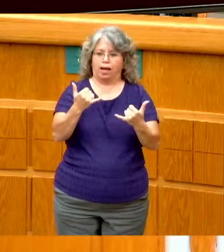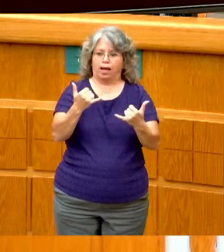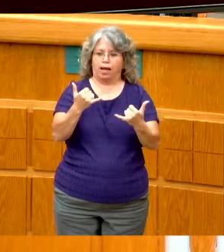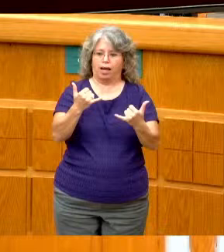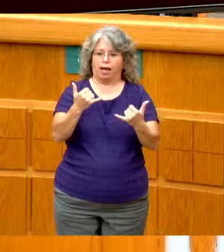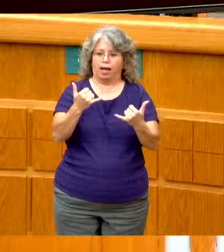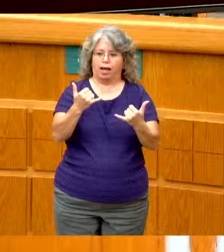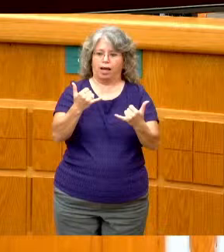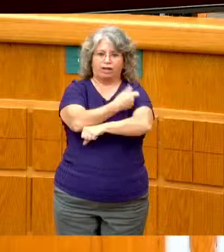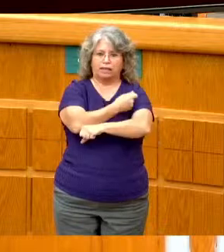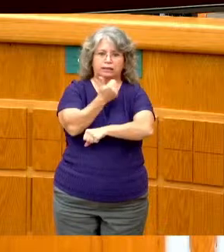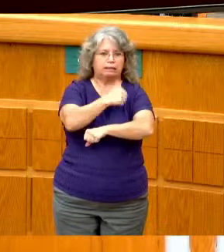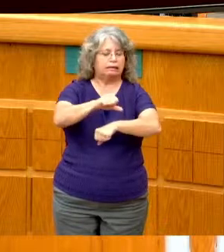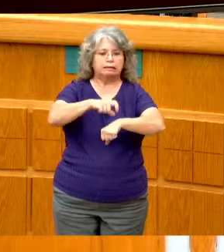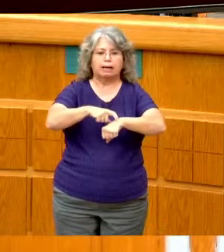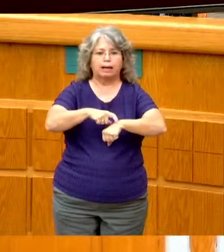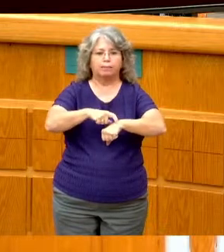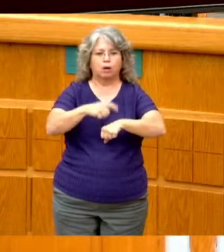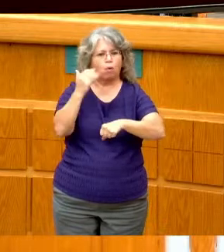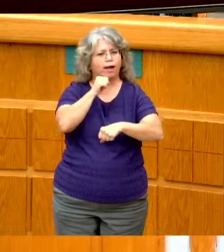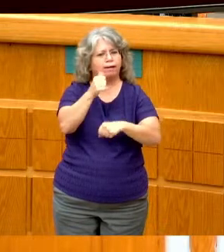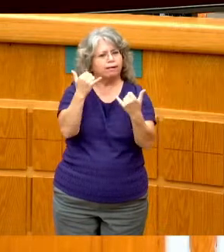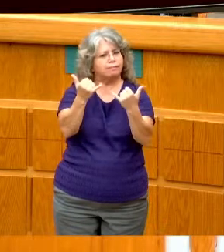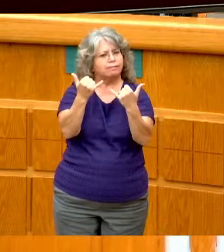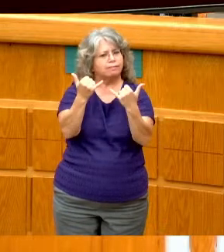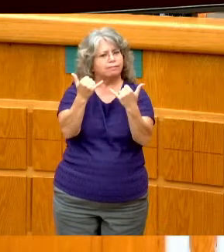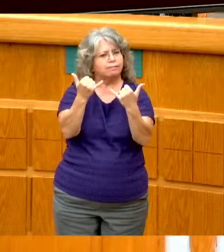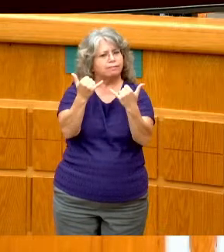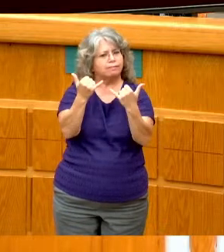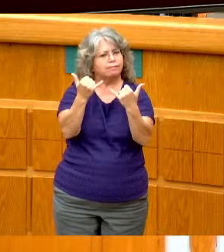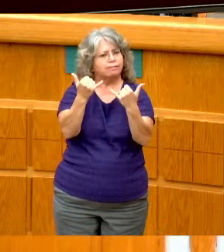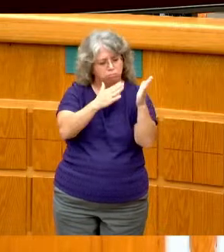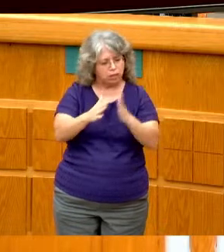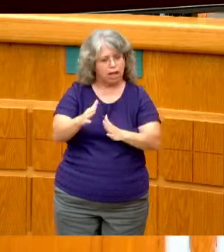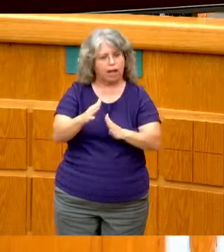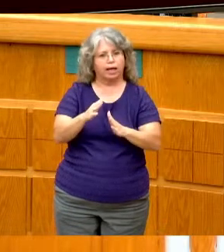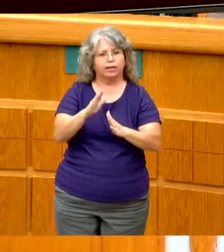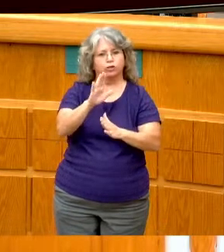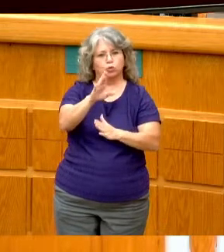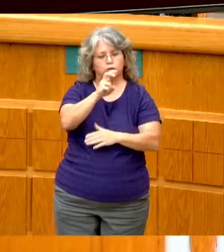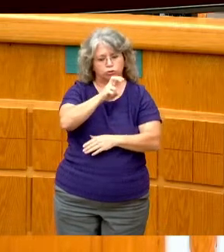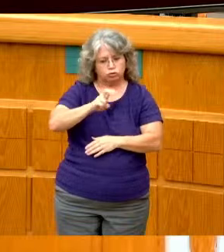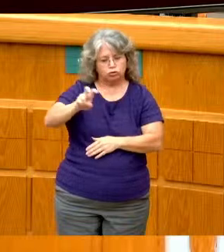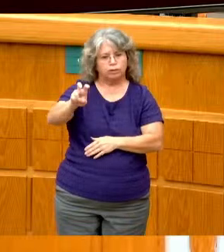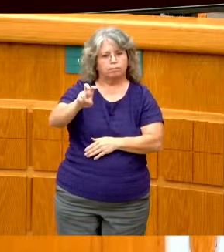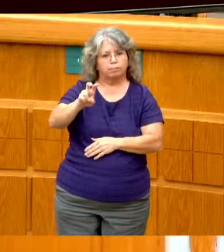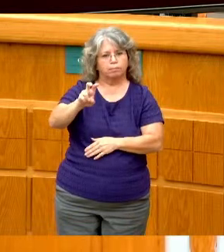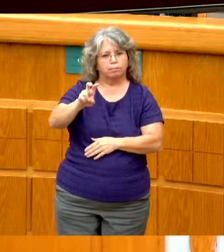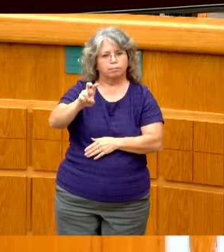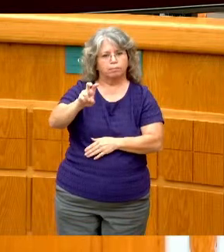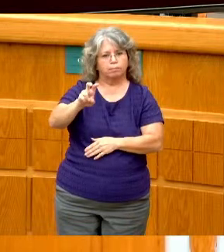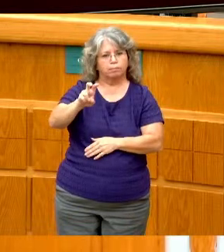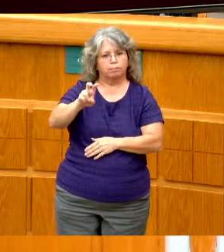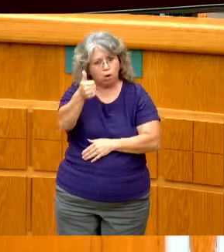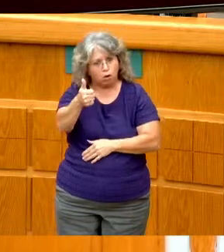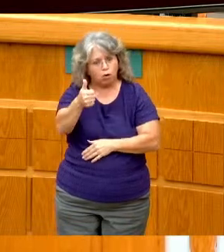anywhere, why not today? Why not right now plan your trip tomorrow to one of our